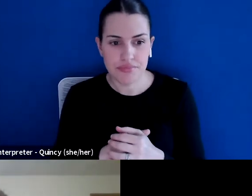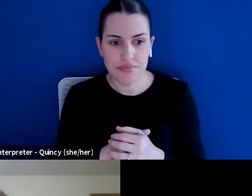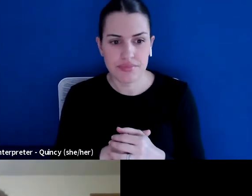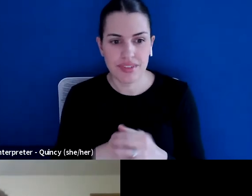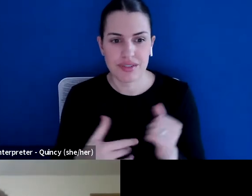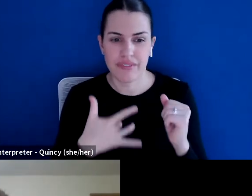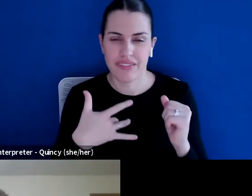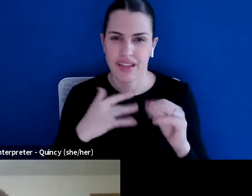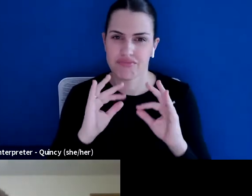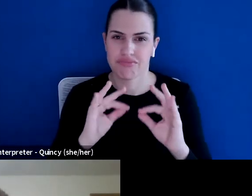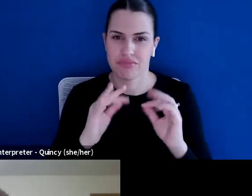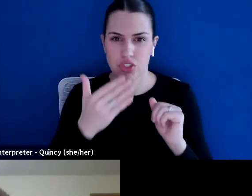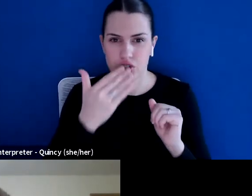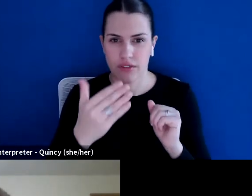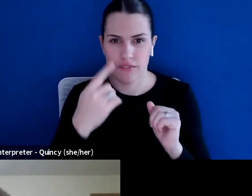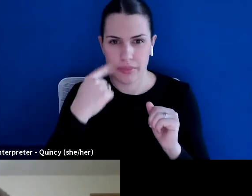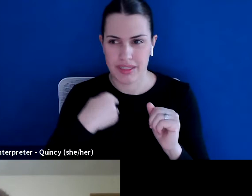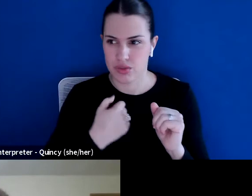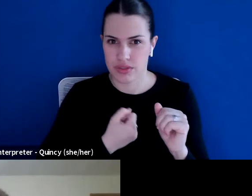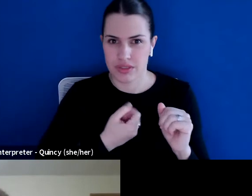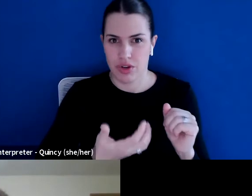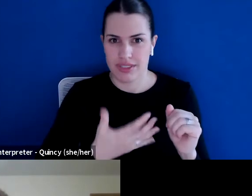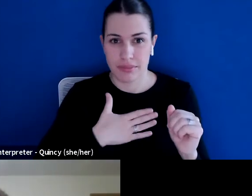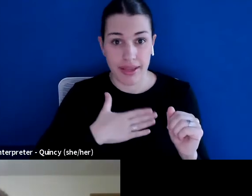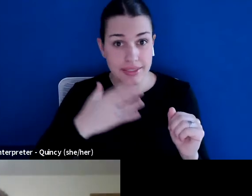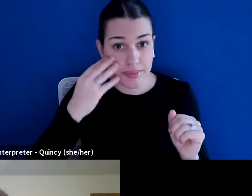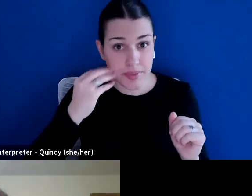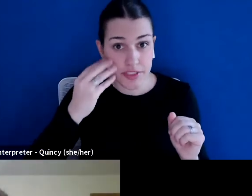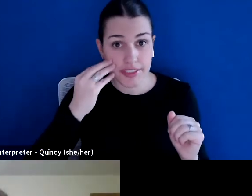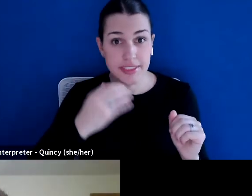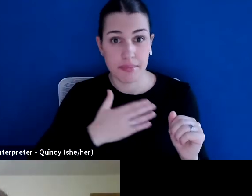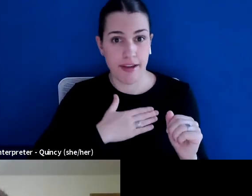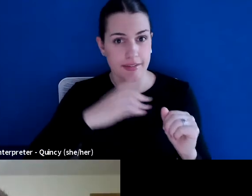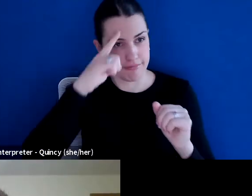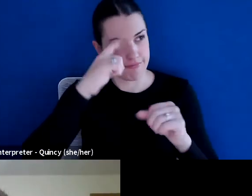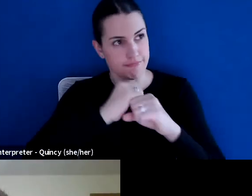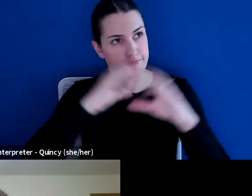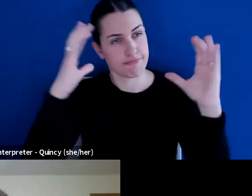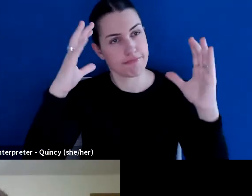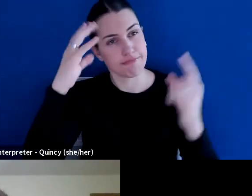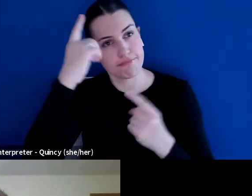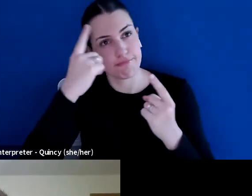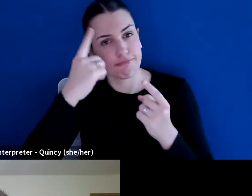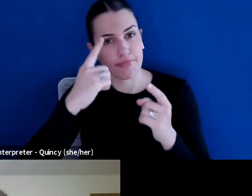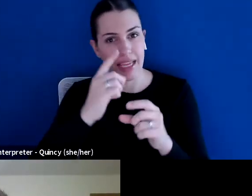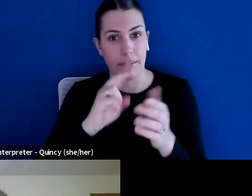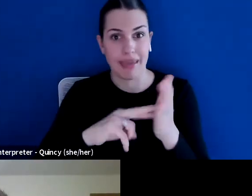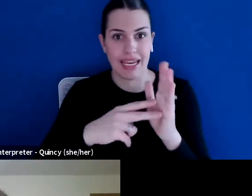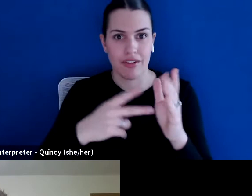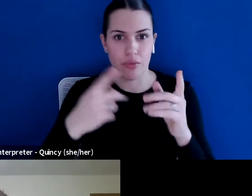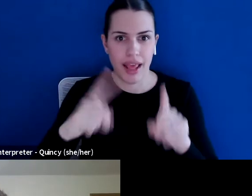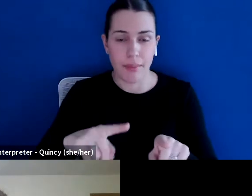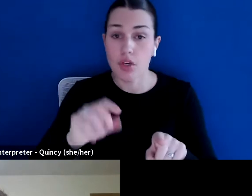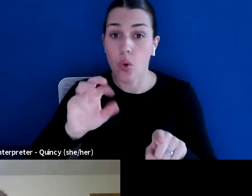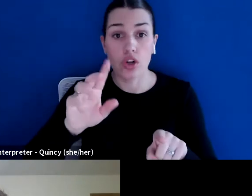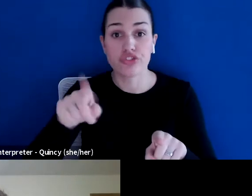my experience, my um, kind of my conceptualization and making meaning of things that have happened, or even just